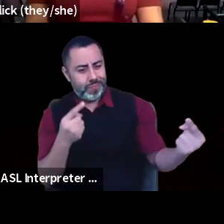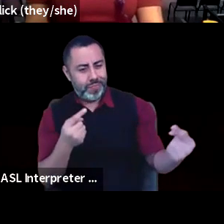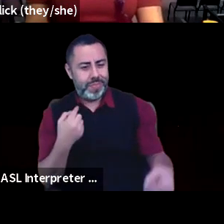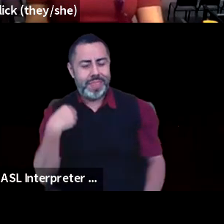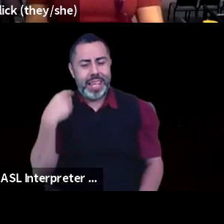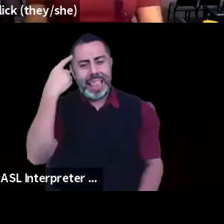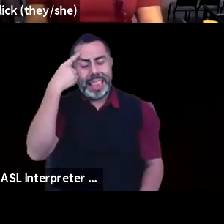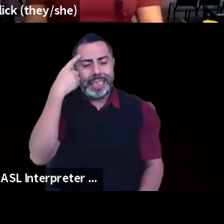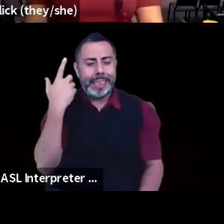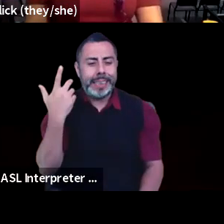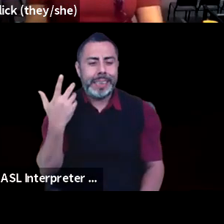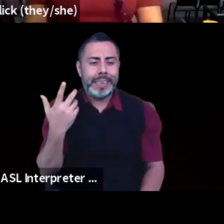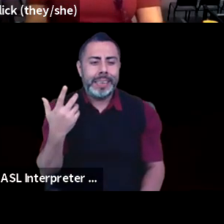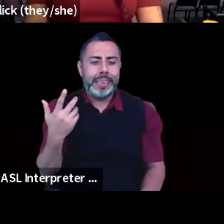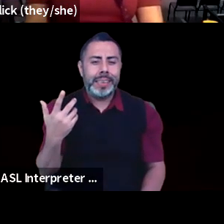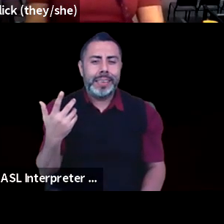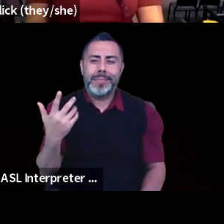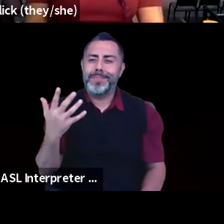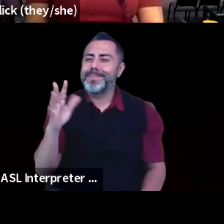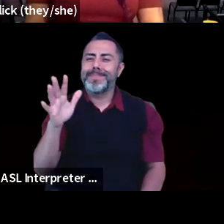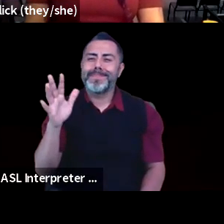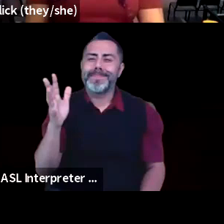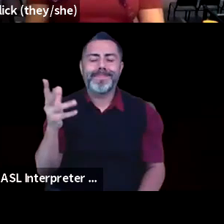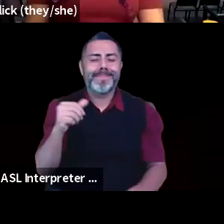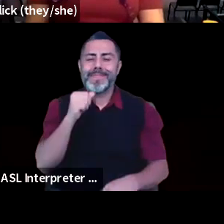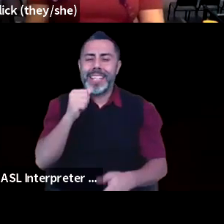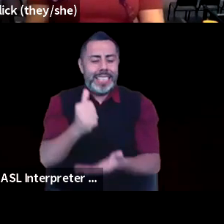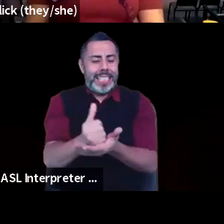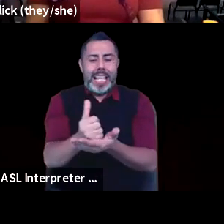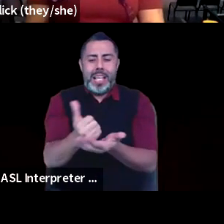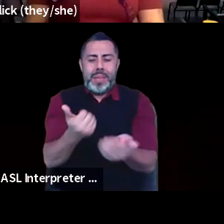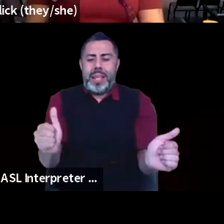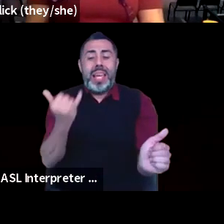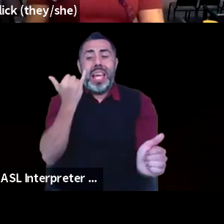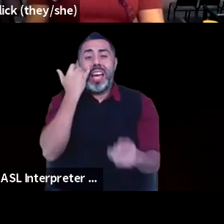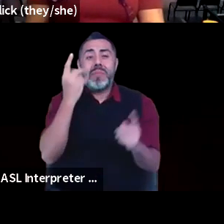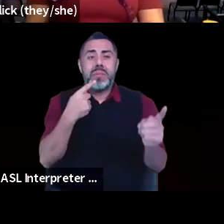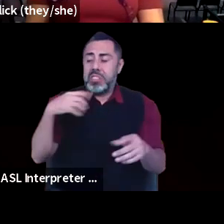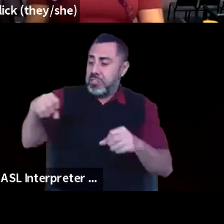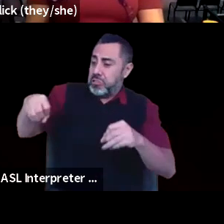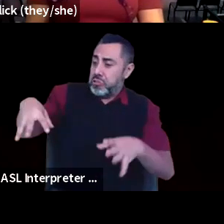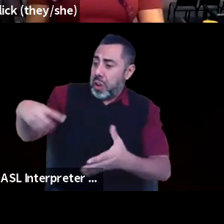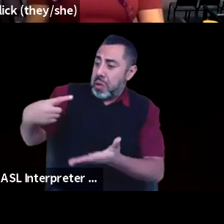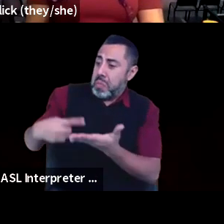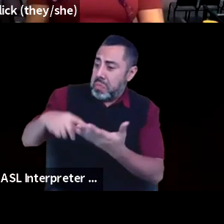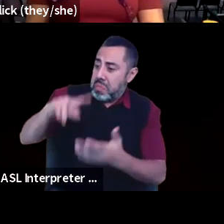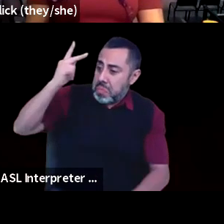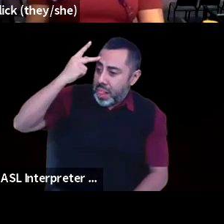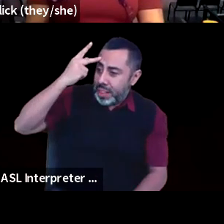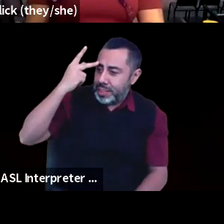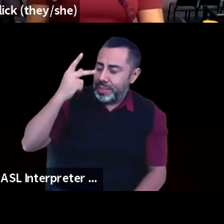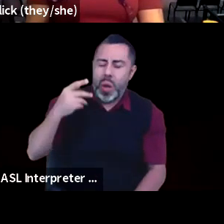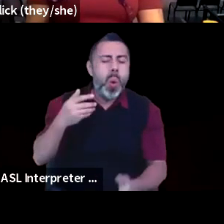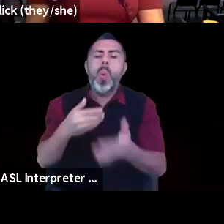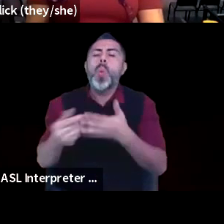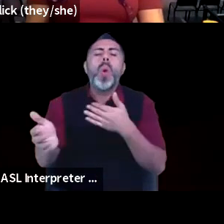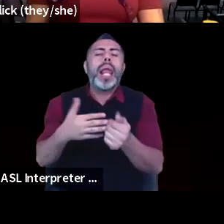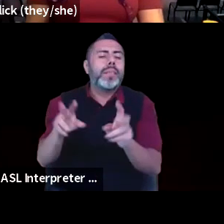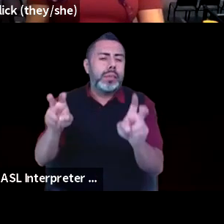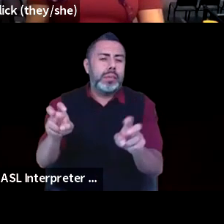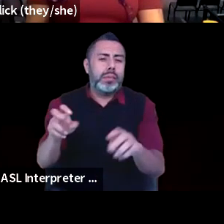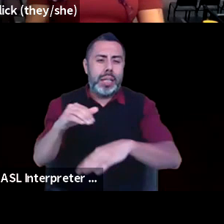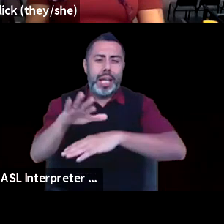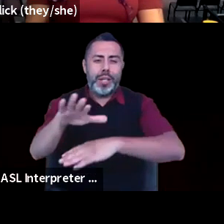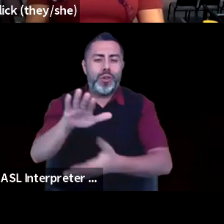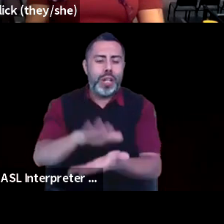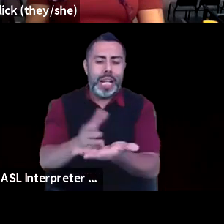folks suggest to not talk about politics or religion or whatever it is at the kitchen table, because that means we